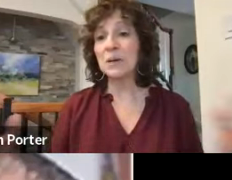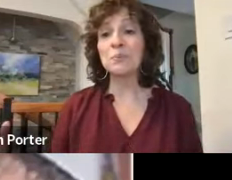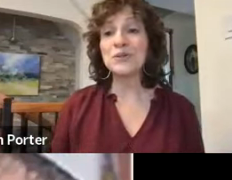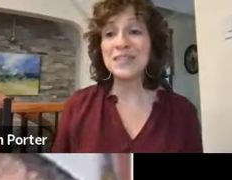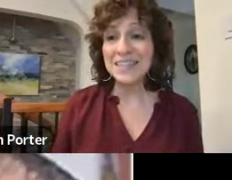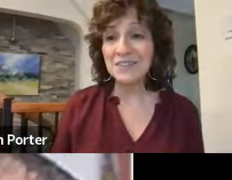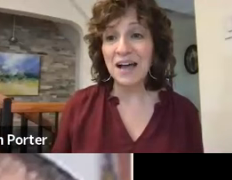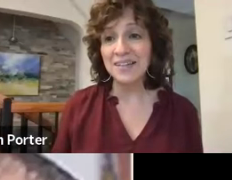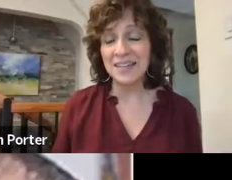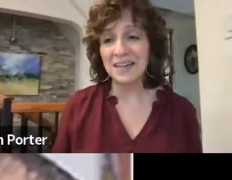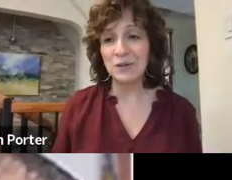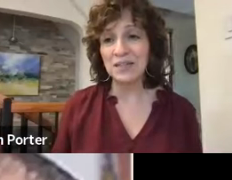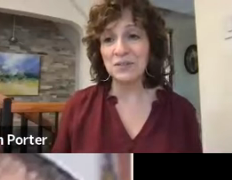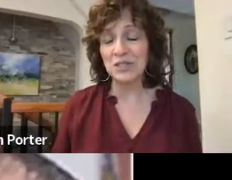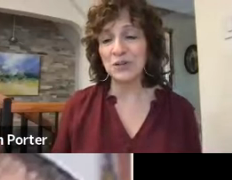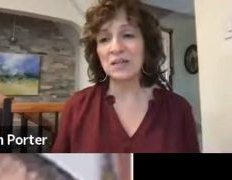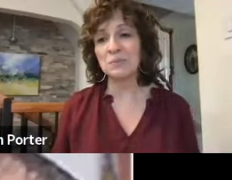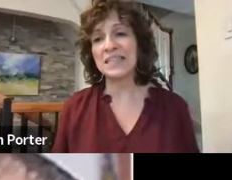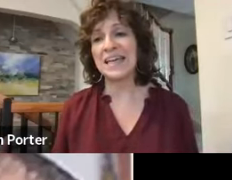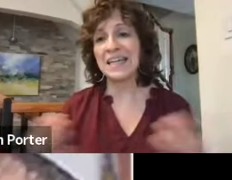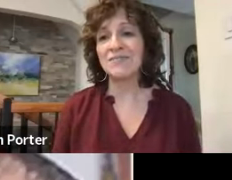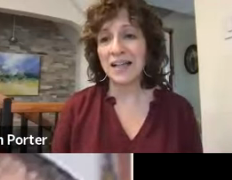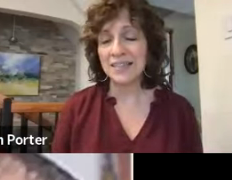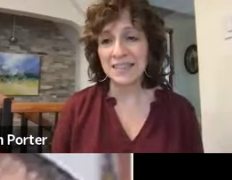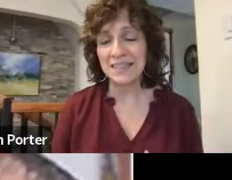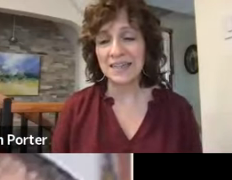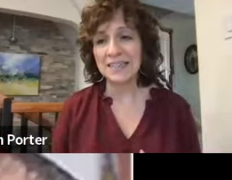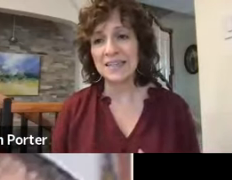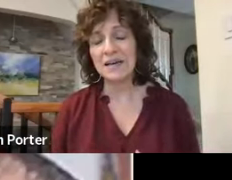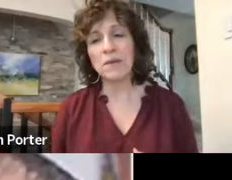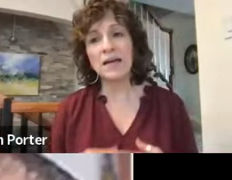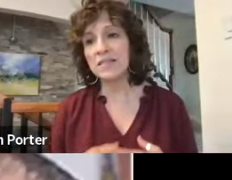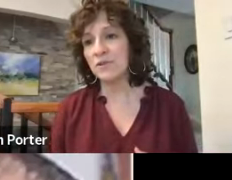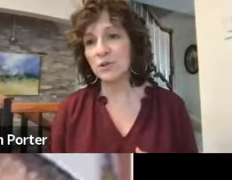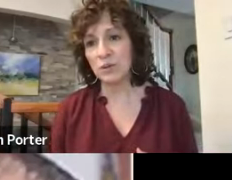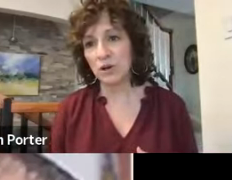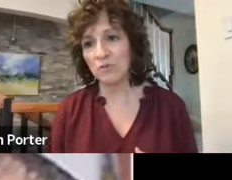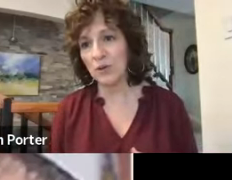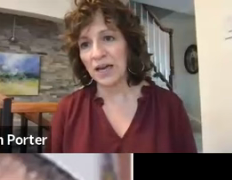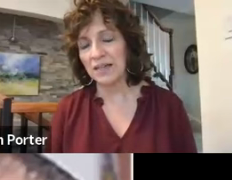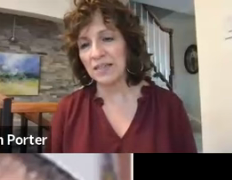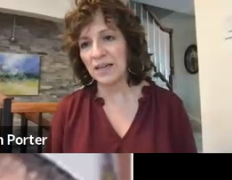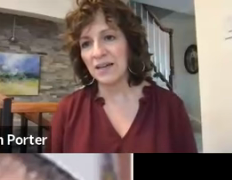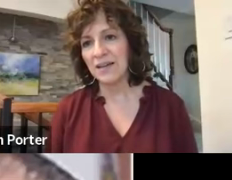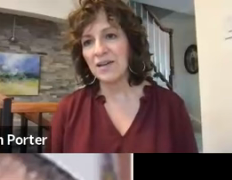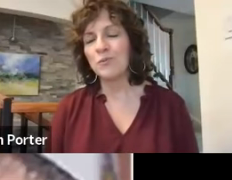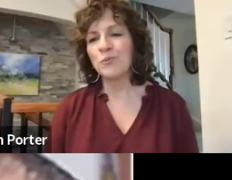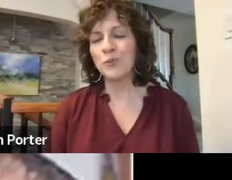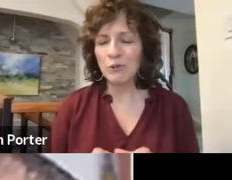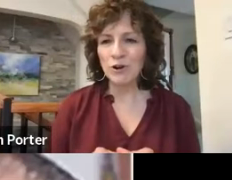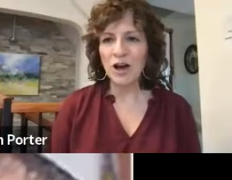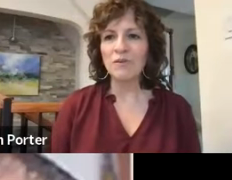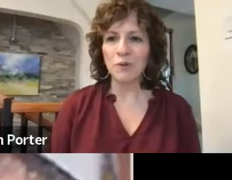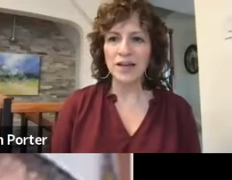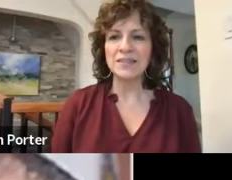I mean, completely validated what he was doing, completely invalidated us, made us feel that we were overreacting.